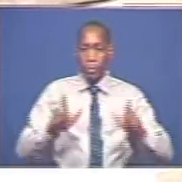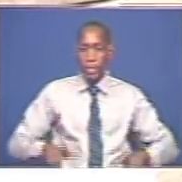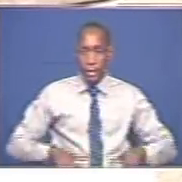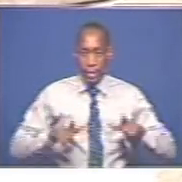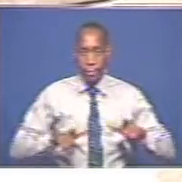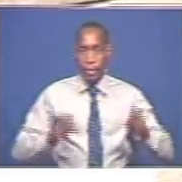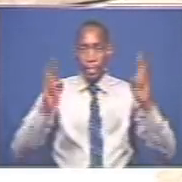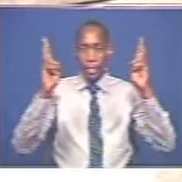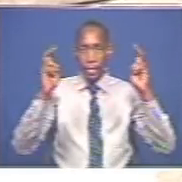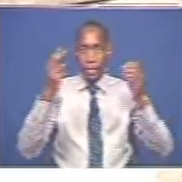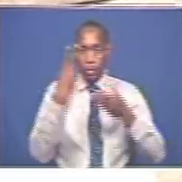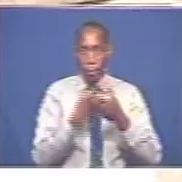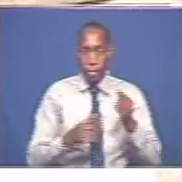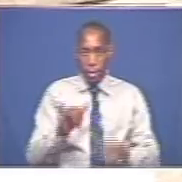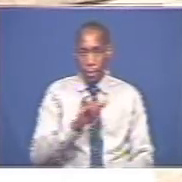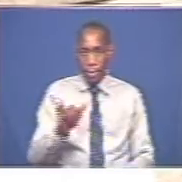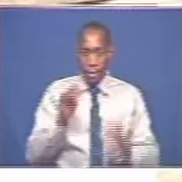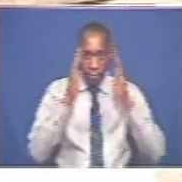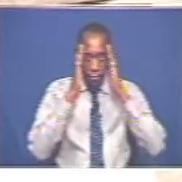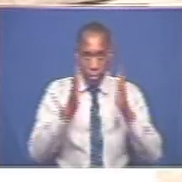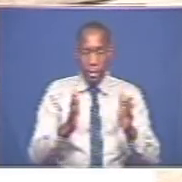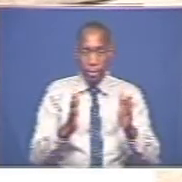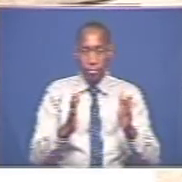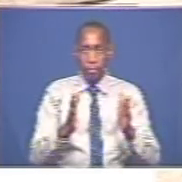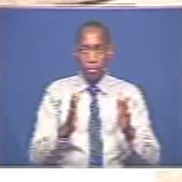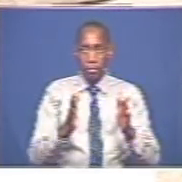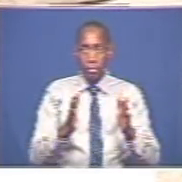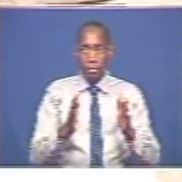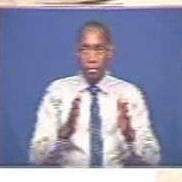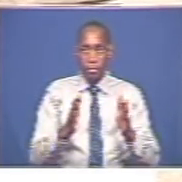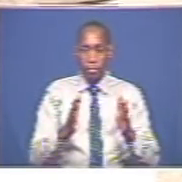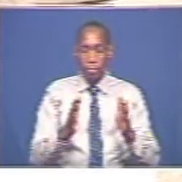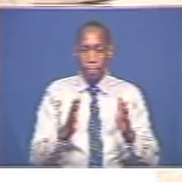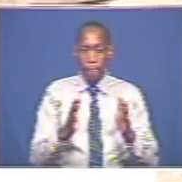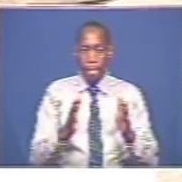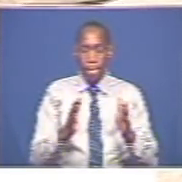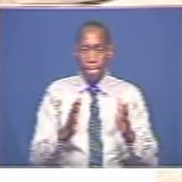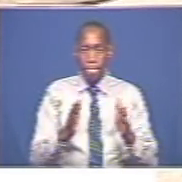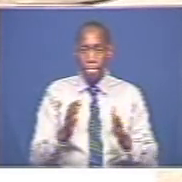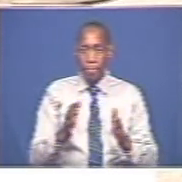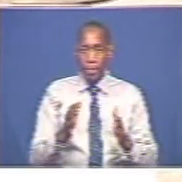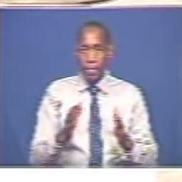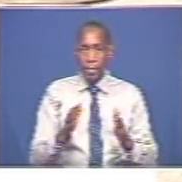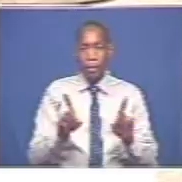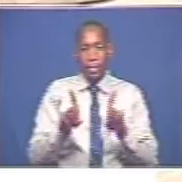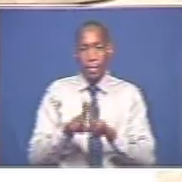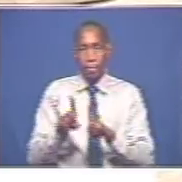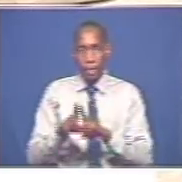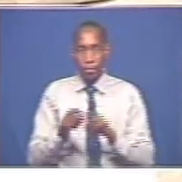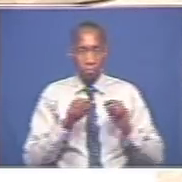it's issues that, you know, both of you can focus on once we're done. Massive event. Because even the amount of